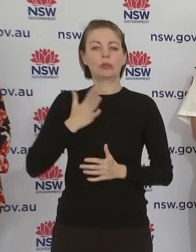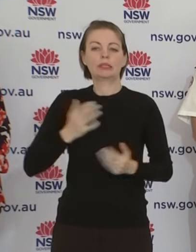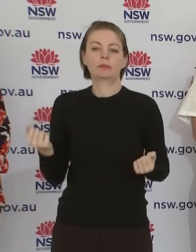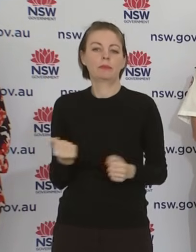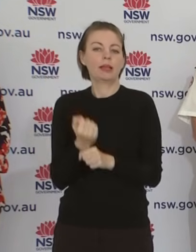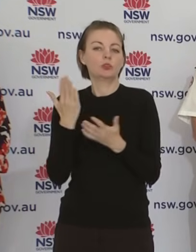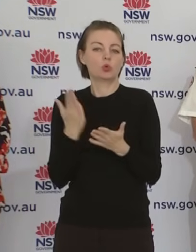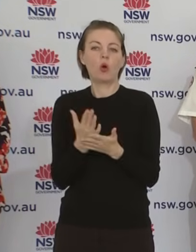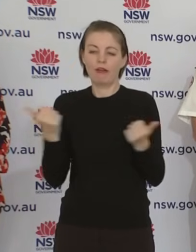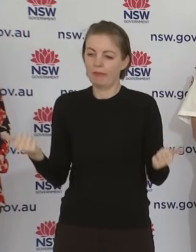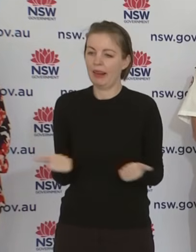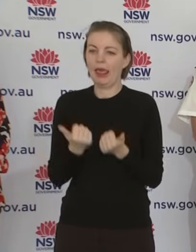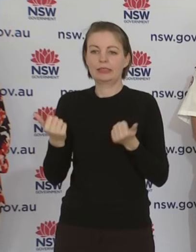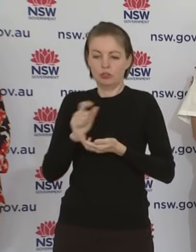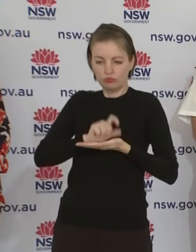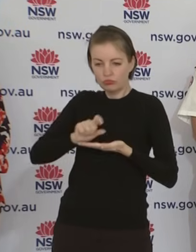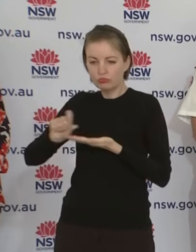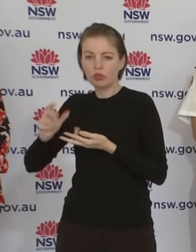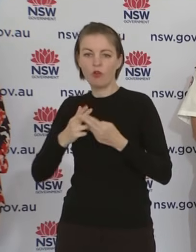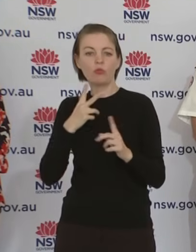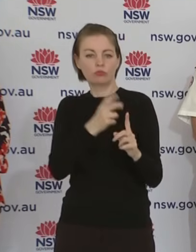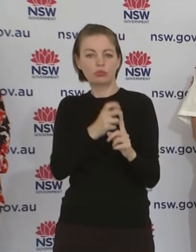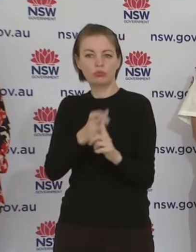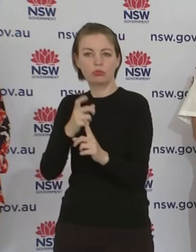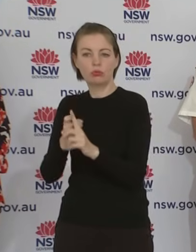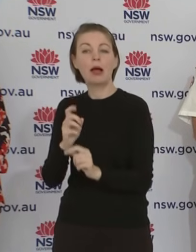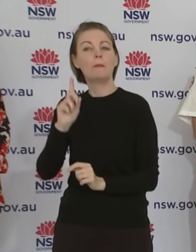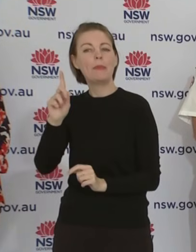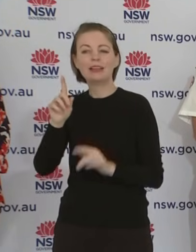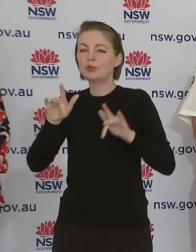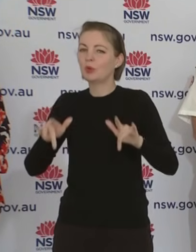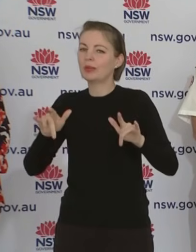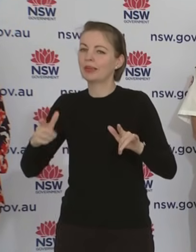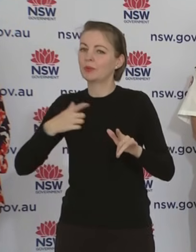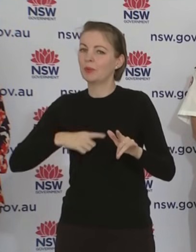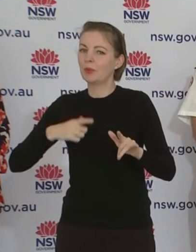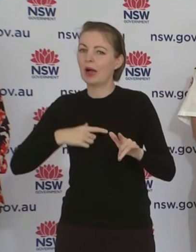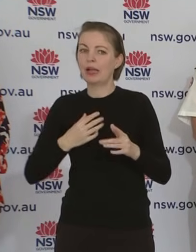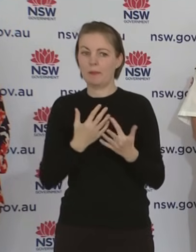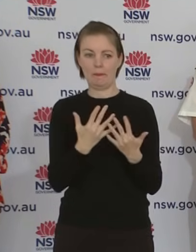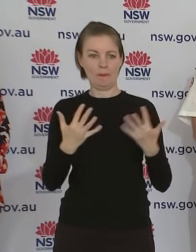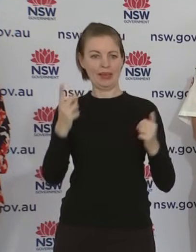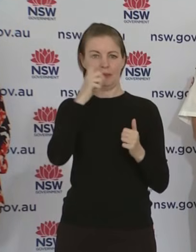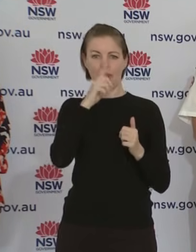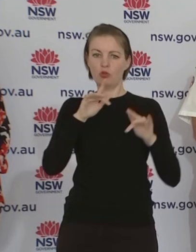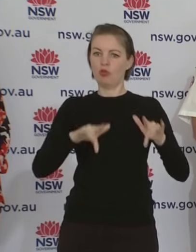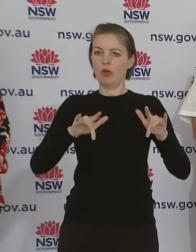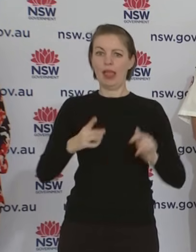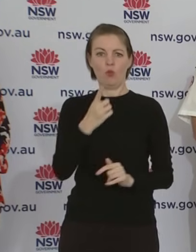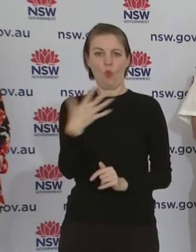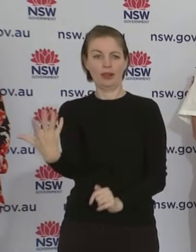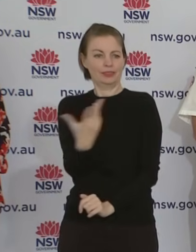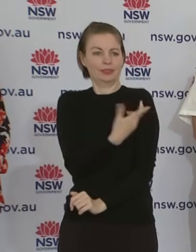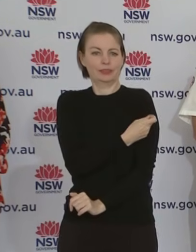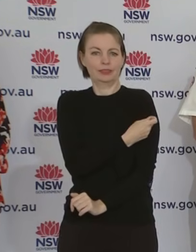But there are still lots of people in New South Wales that haven't even had one dose of anything. So we really need to focus on that. We really need to focus on